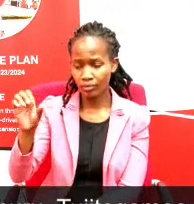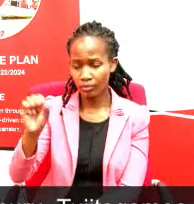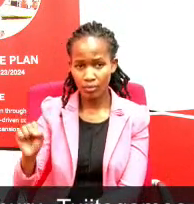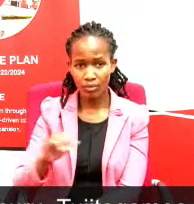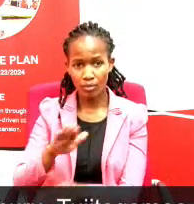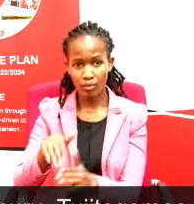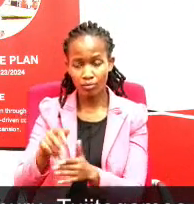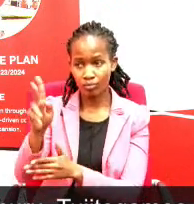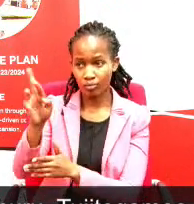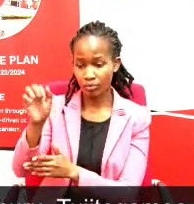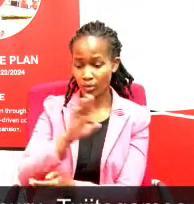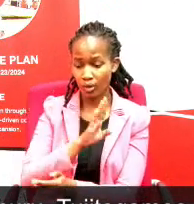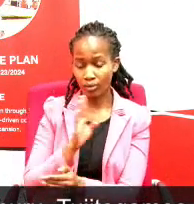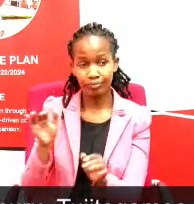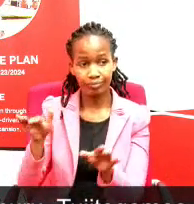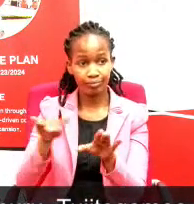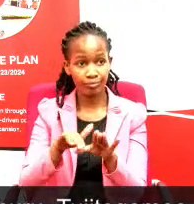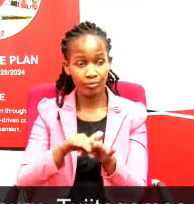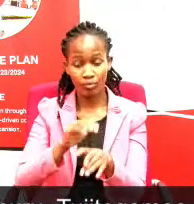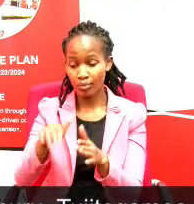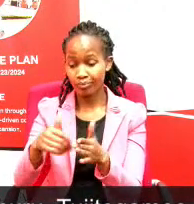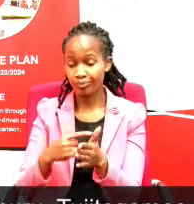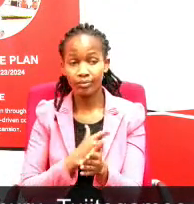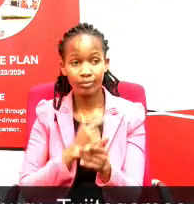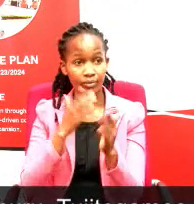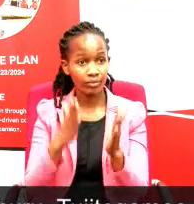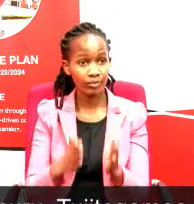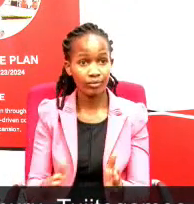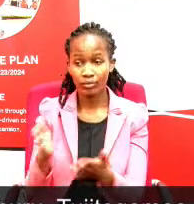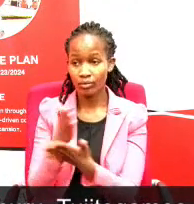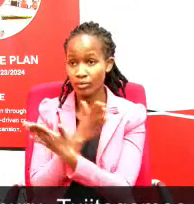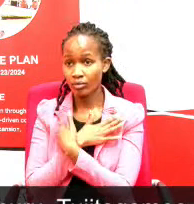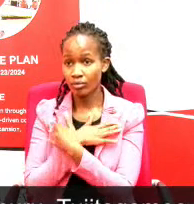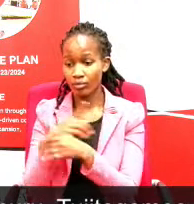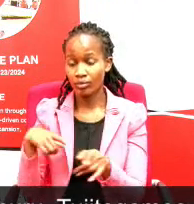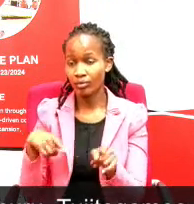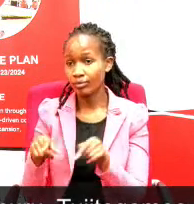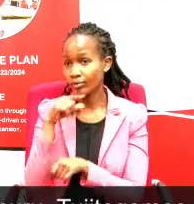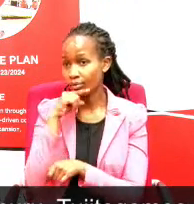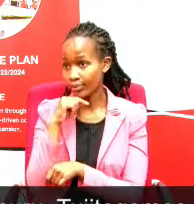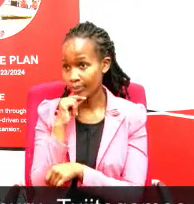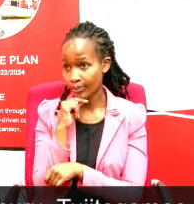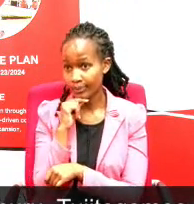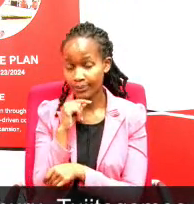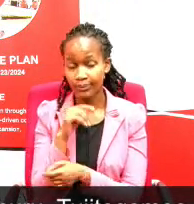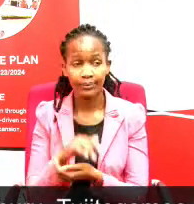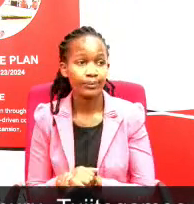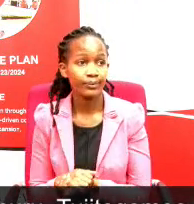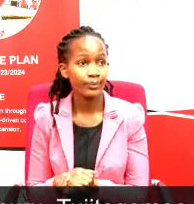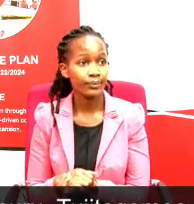members, distinguished guests, colleagues, ladies and gentlemen.